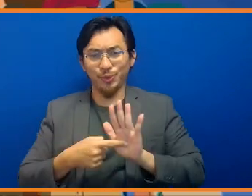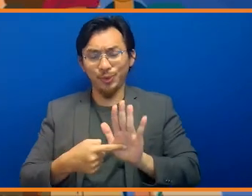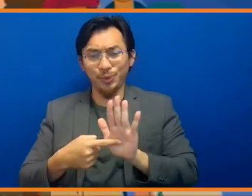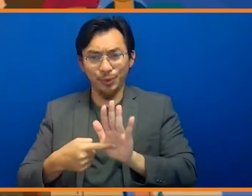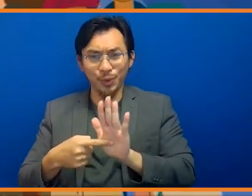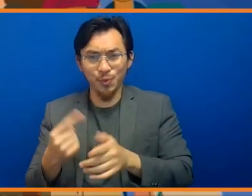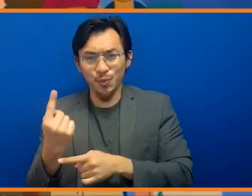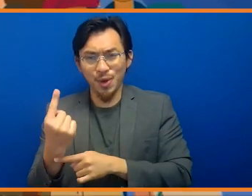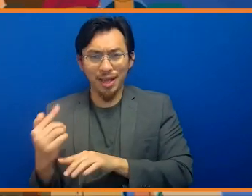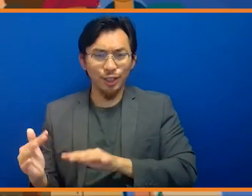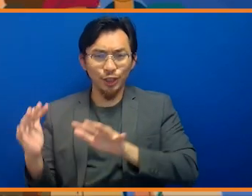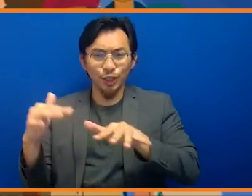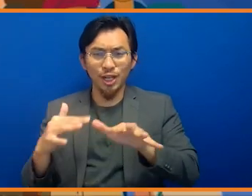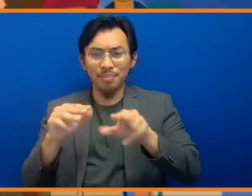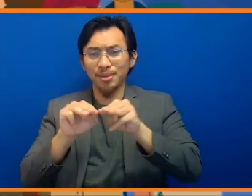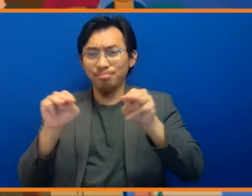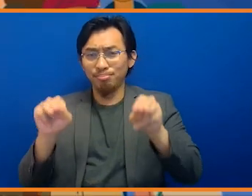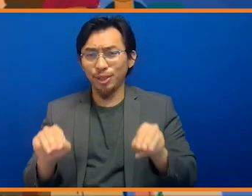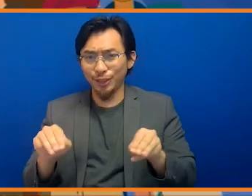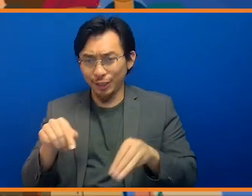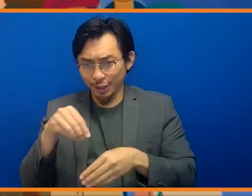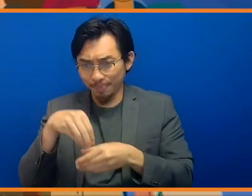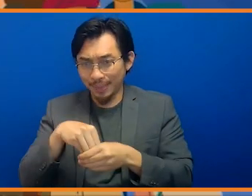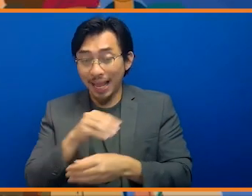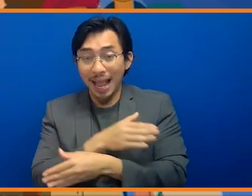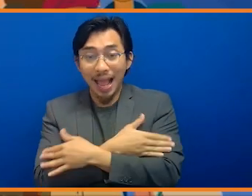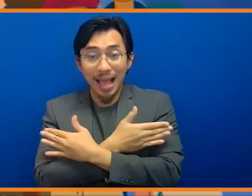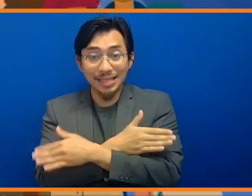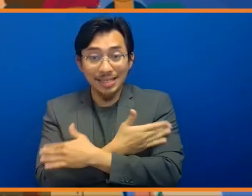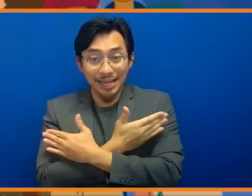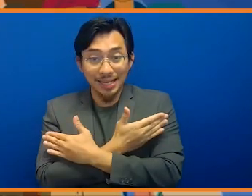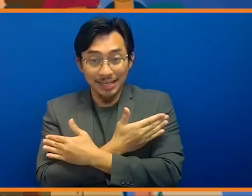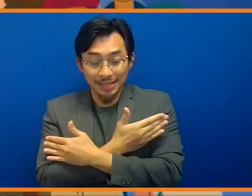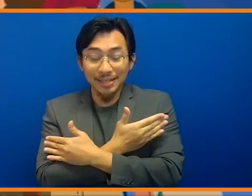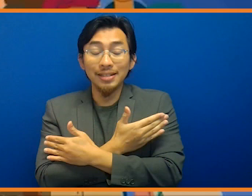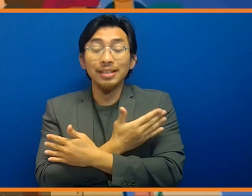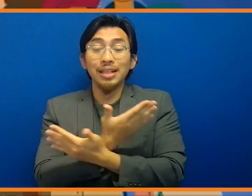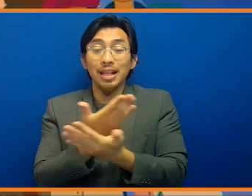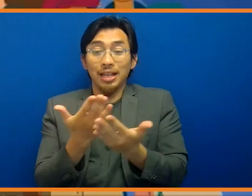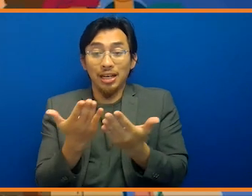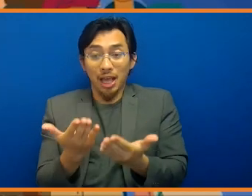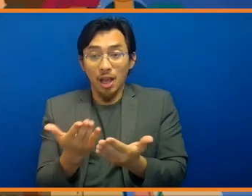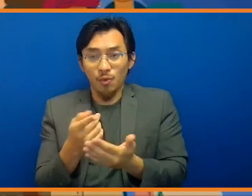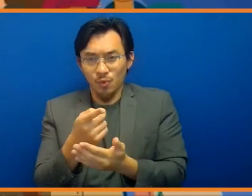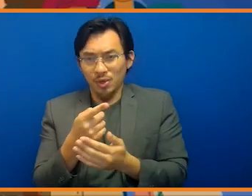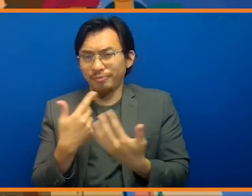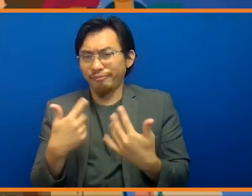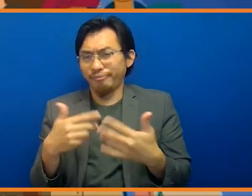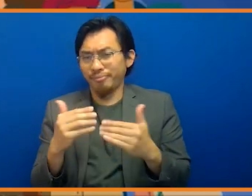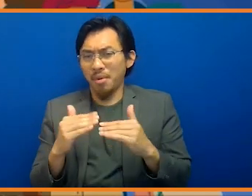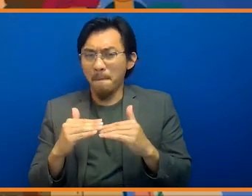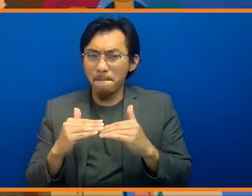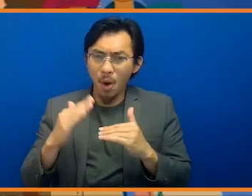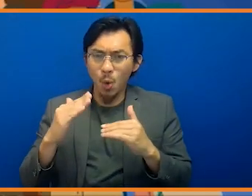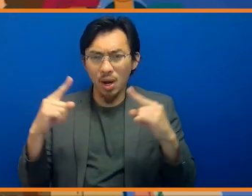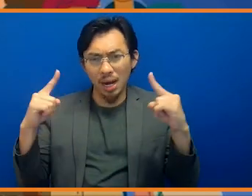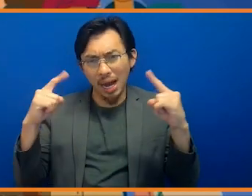the Tsunami Museum in Aceh. Yeah. Now this is more